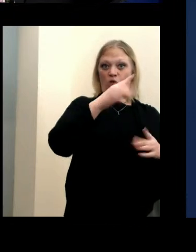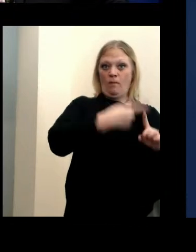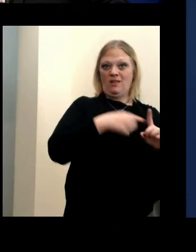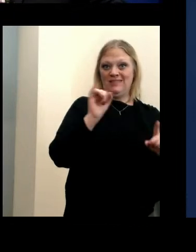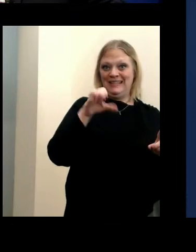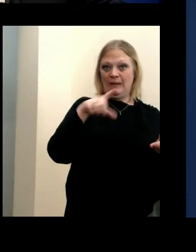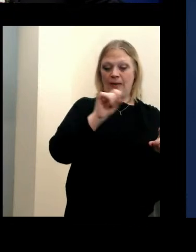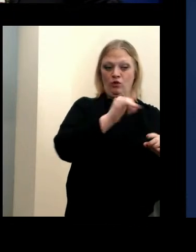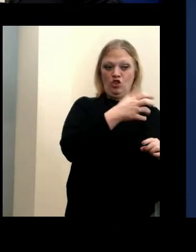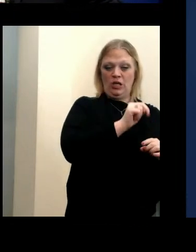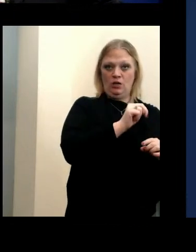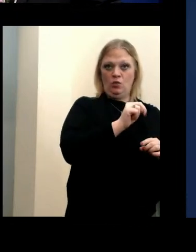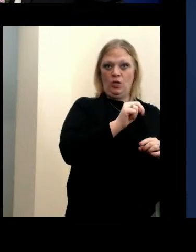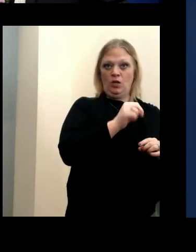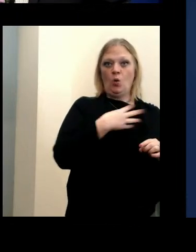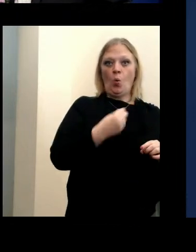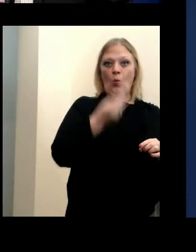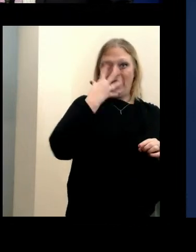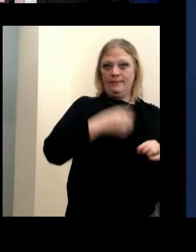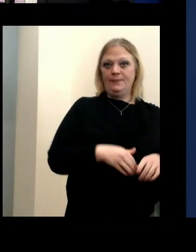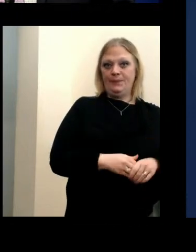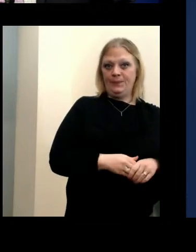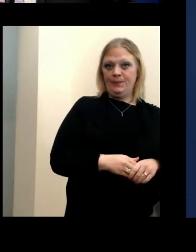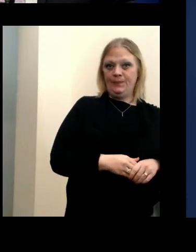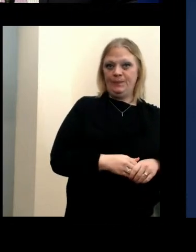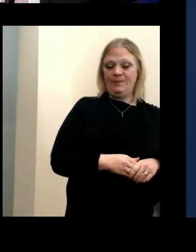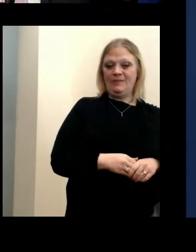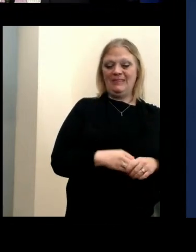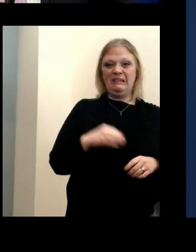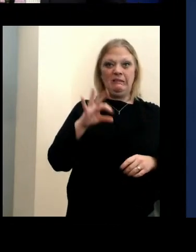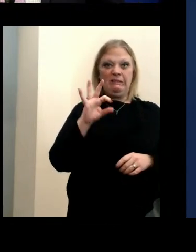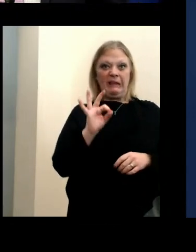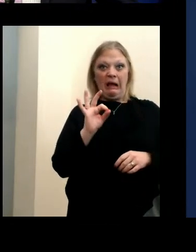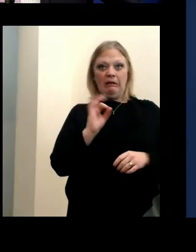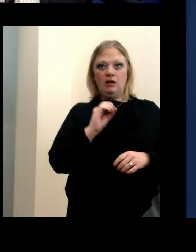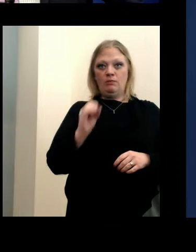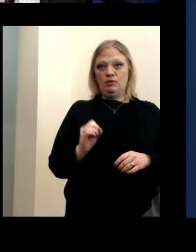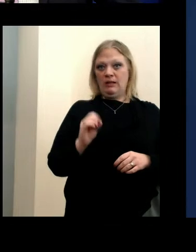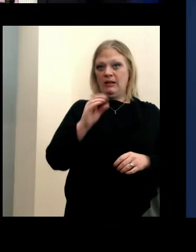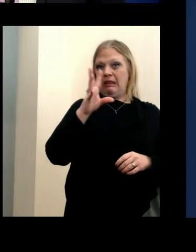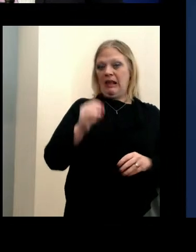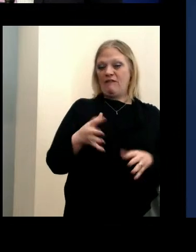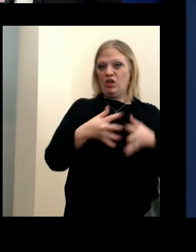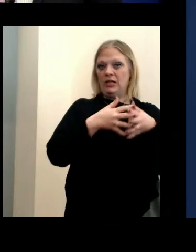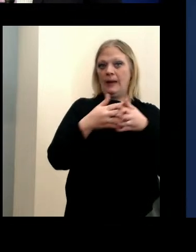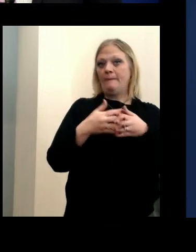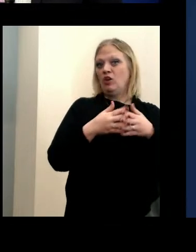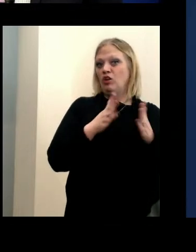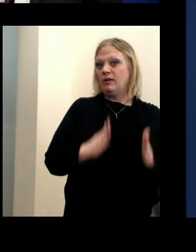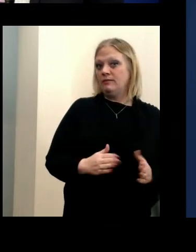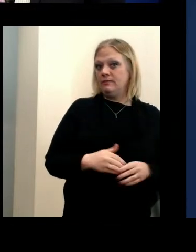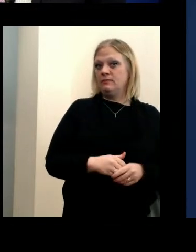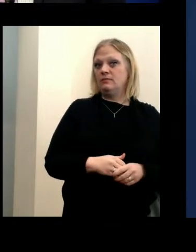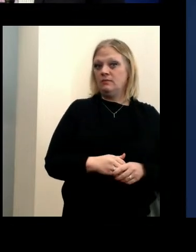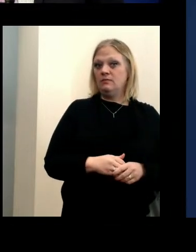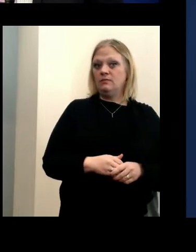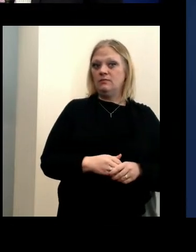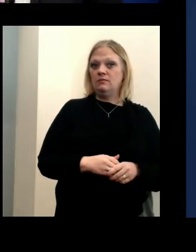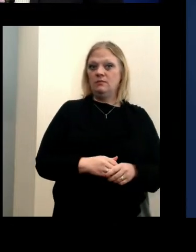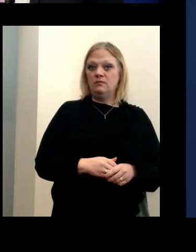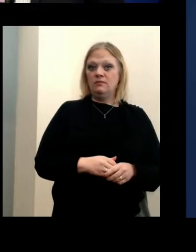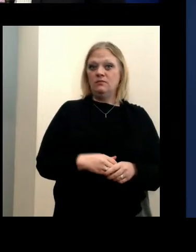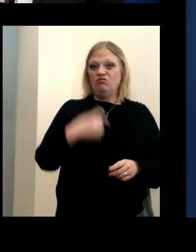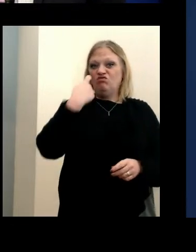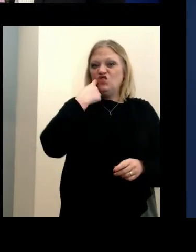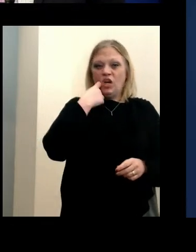86.9% is the total amount. Only 9% of African Americans are of the percentage that have died in